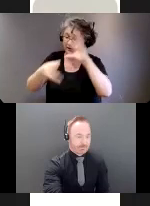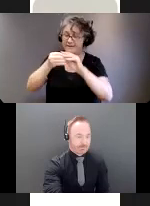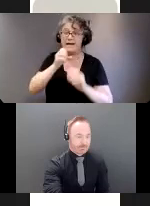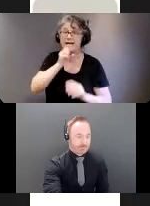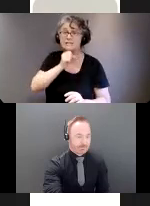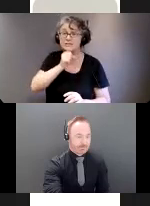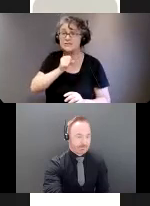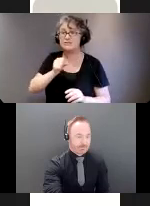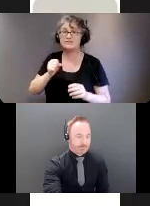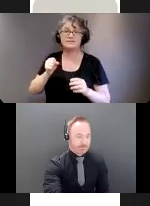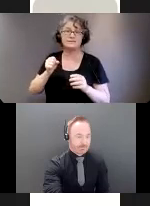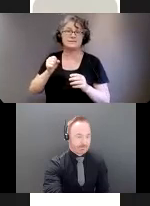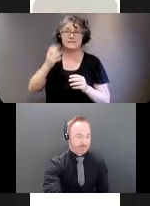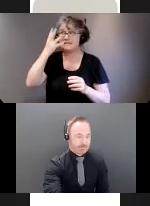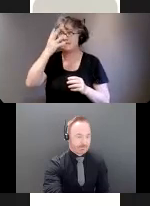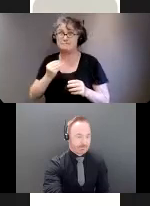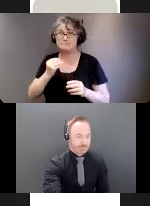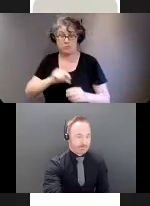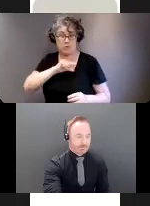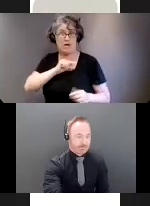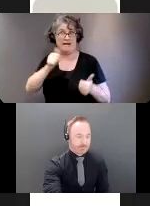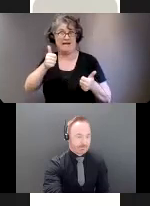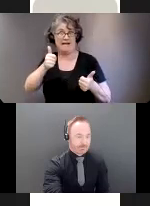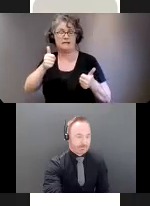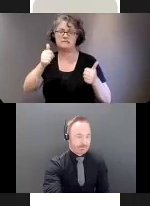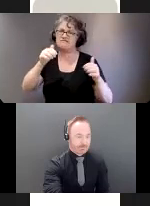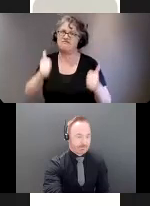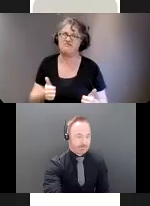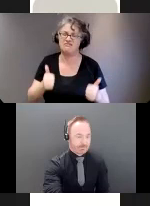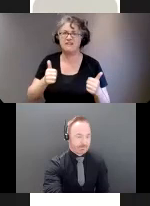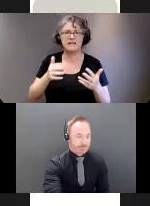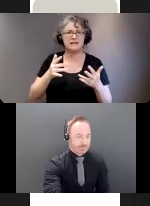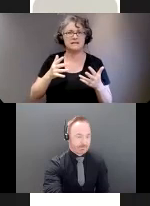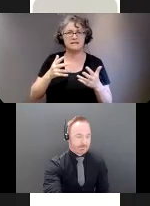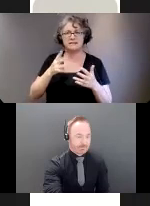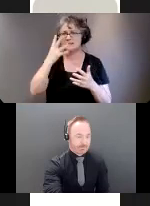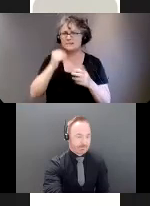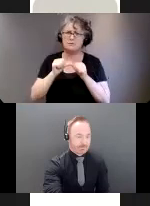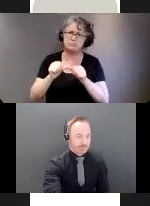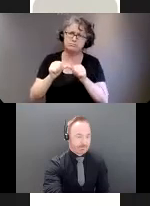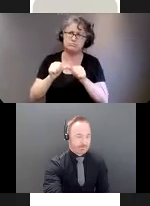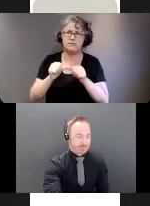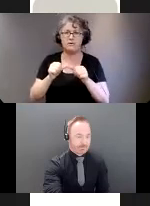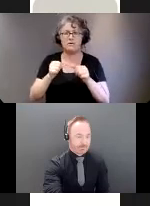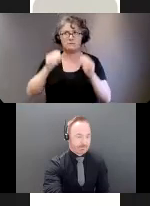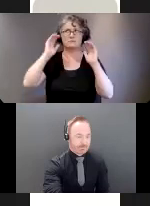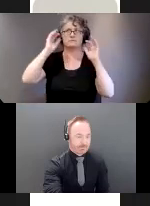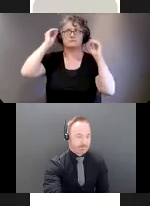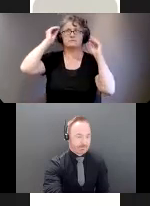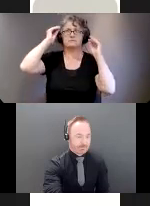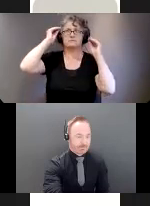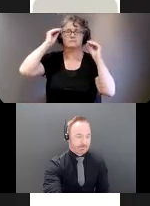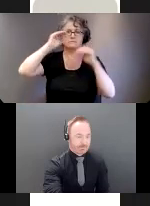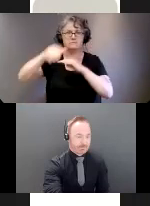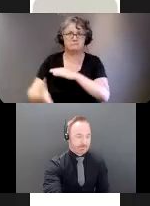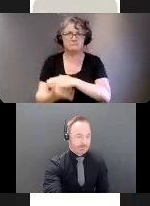age on sleep quality, on sleep retention, when we look at what might be keeping her up at night in relation to the abuse